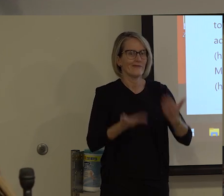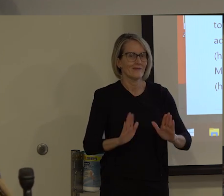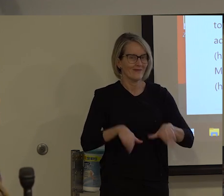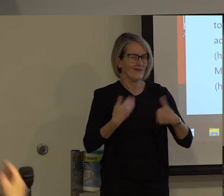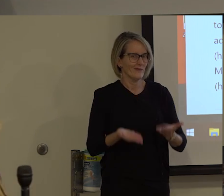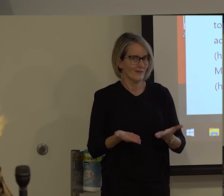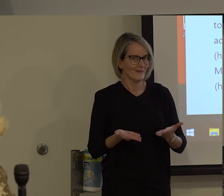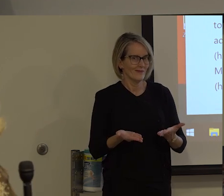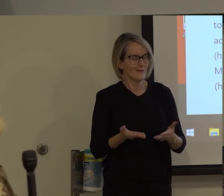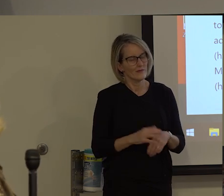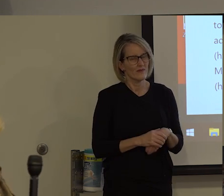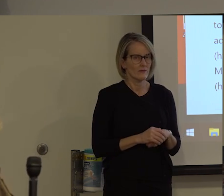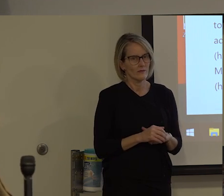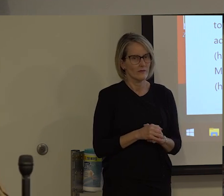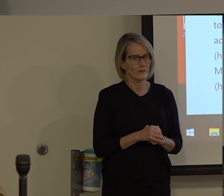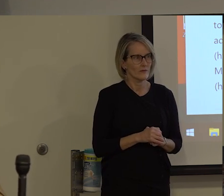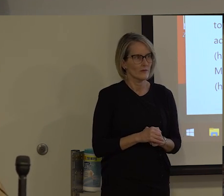not take as much time. So.